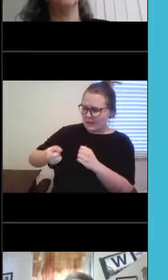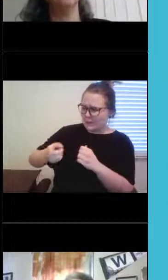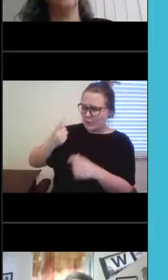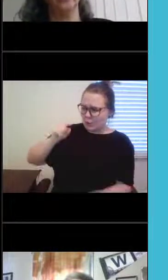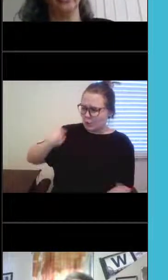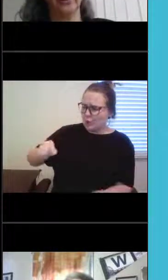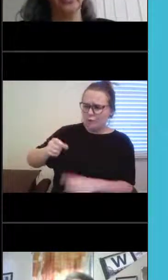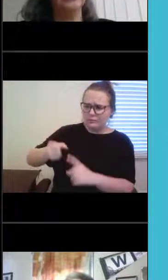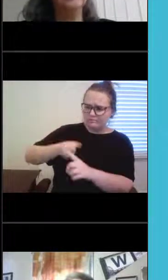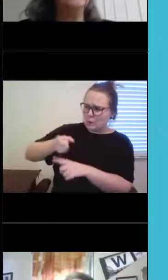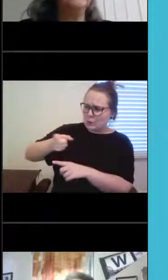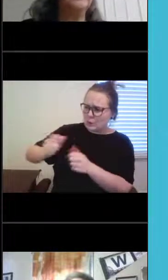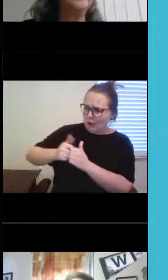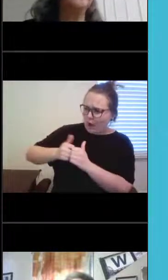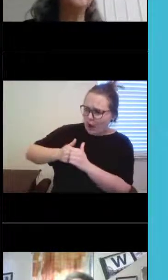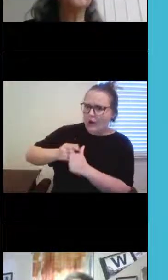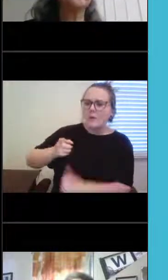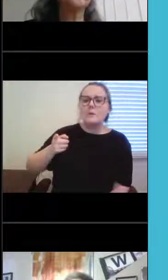of effects did this have on you?